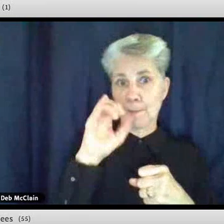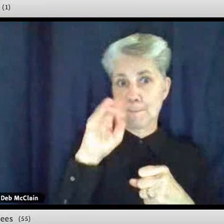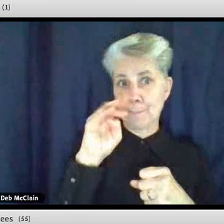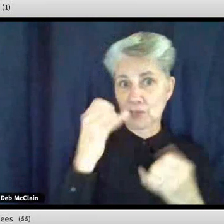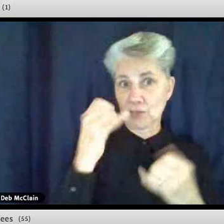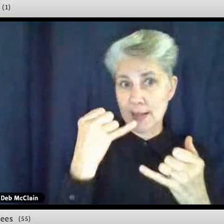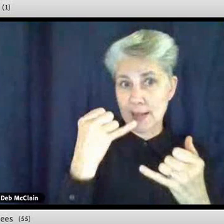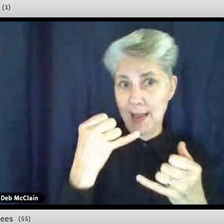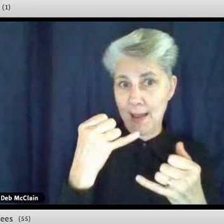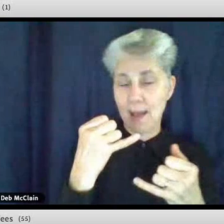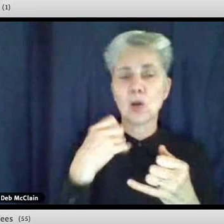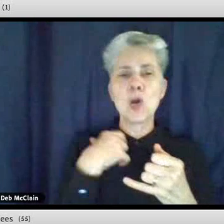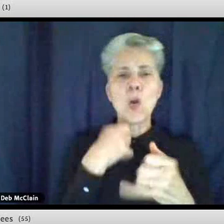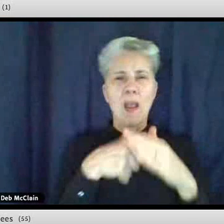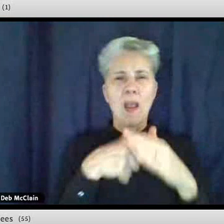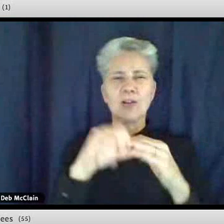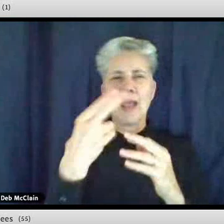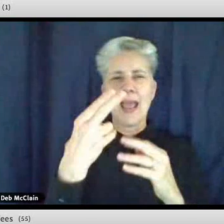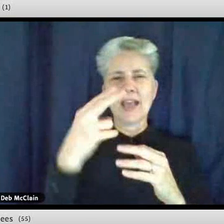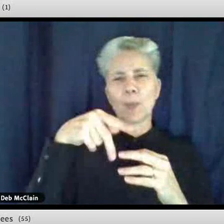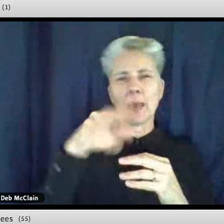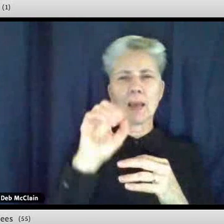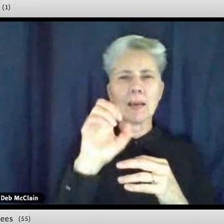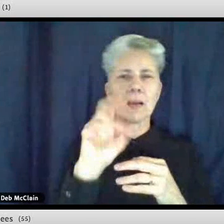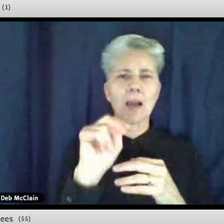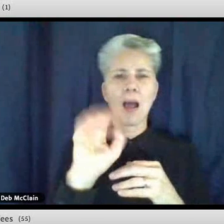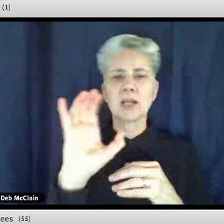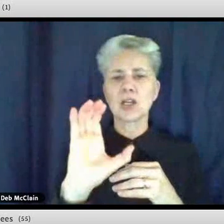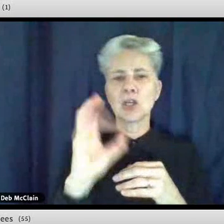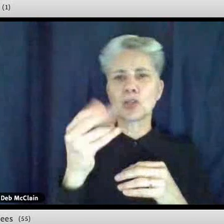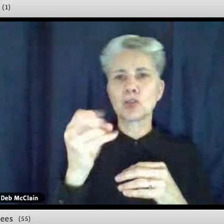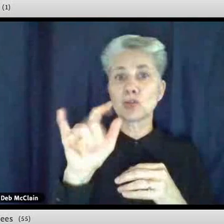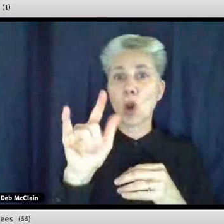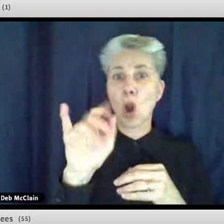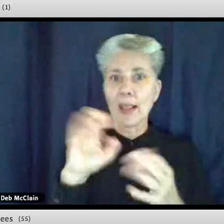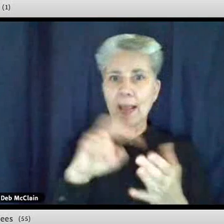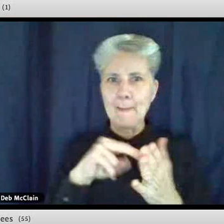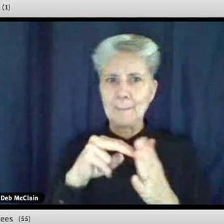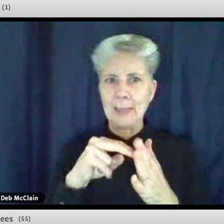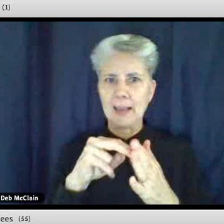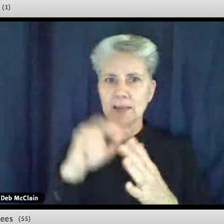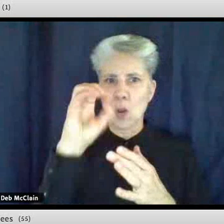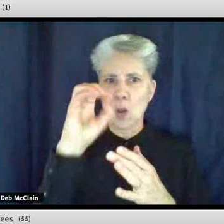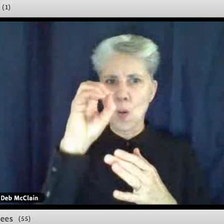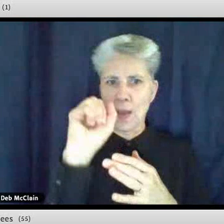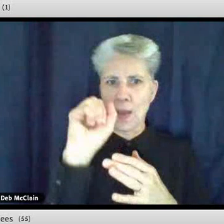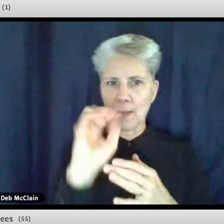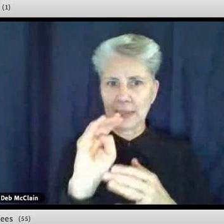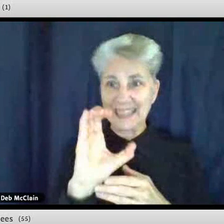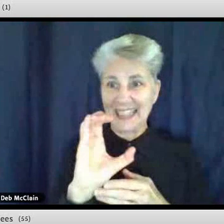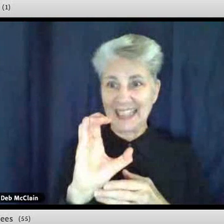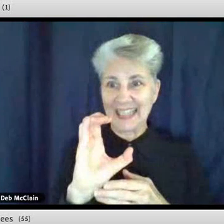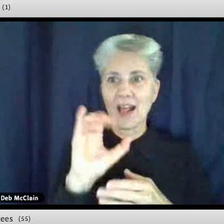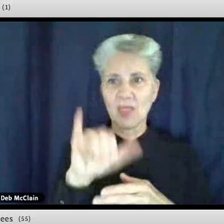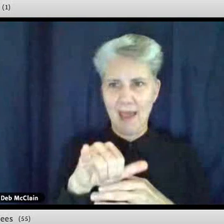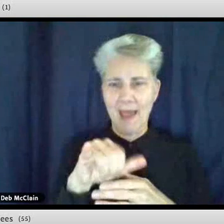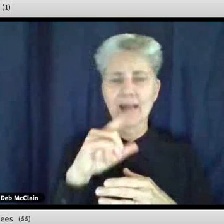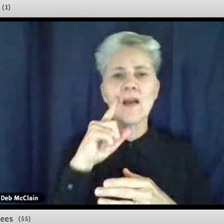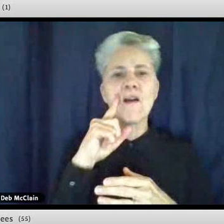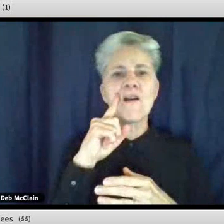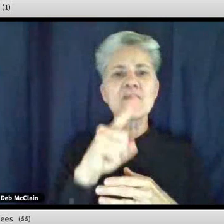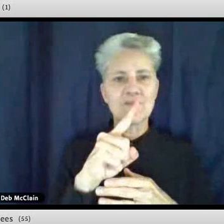Base, we're under HPCon Charlie, which means it's a substantial problem for health,